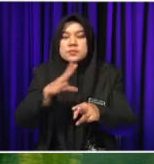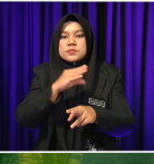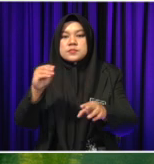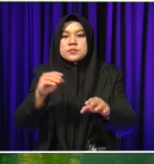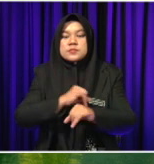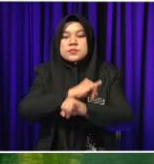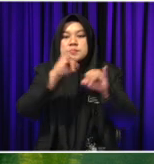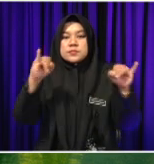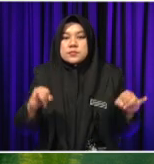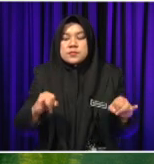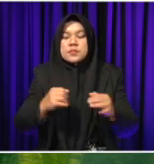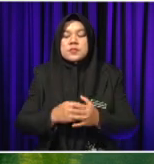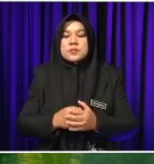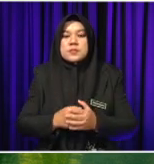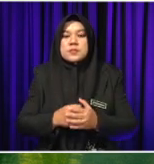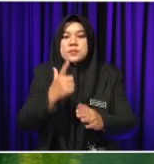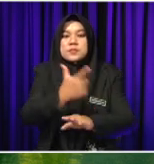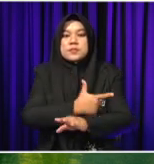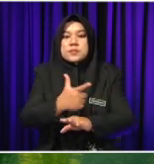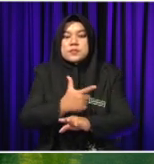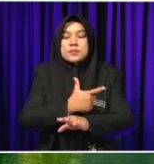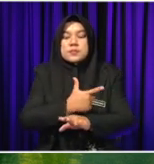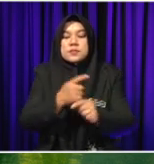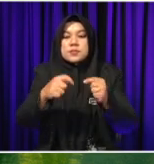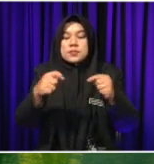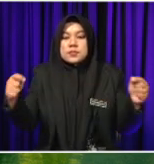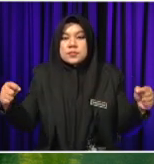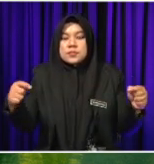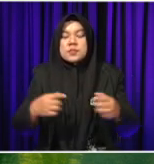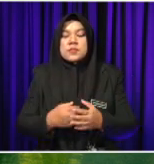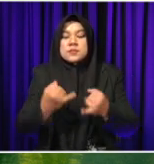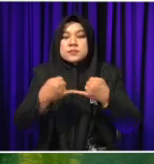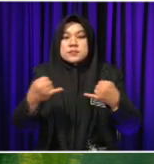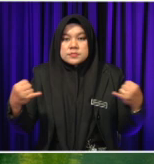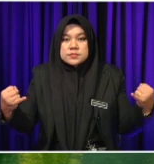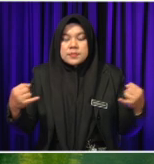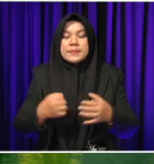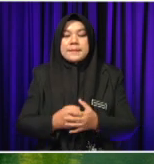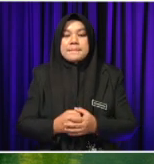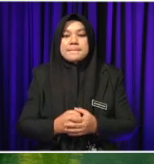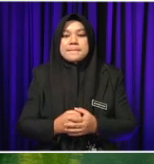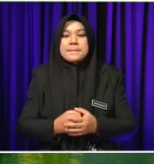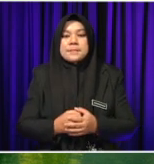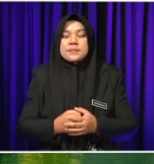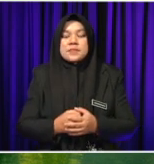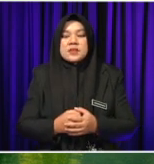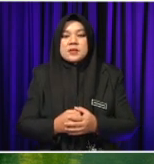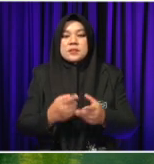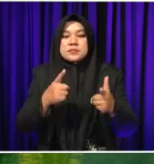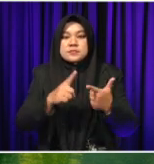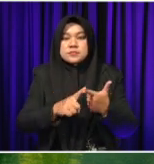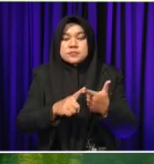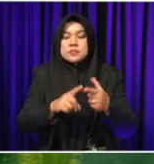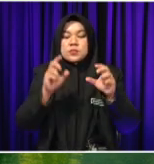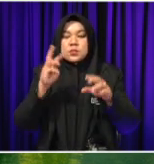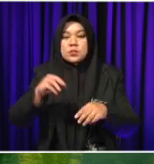of literary text type. So interpretation is very important when it comes to literature in action. Now, secondly, is they will be